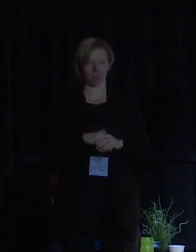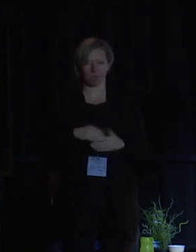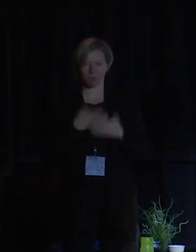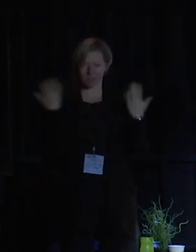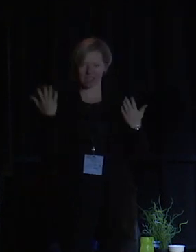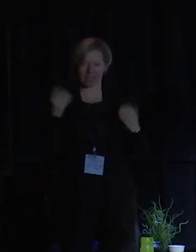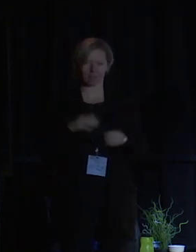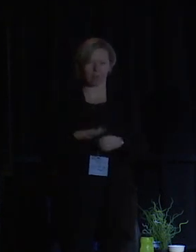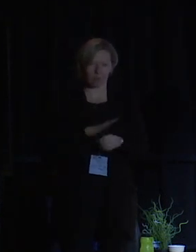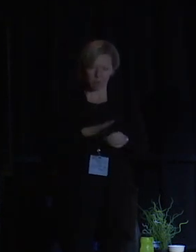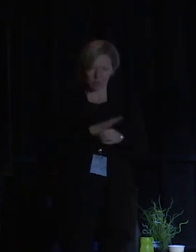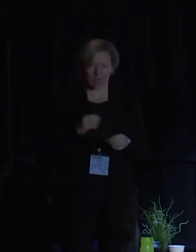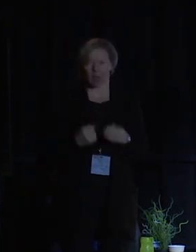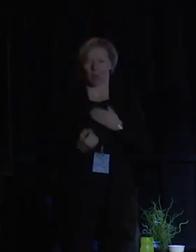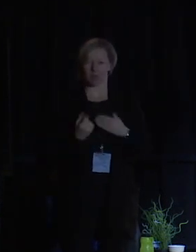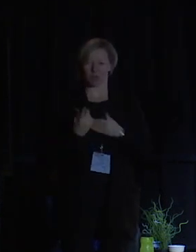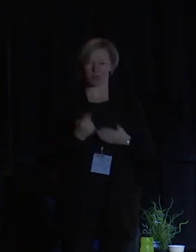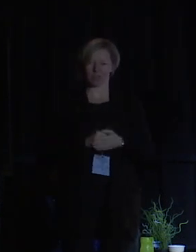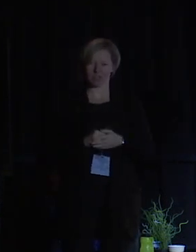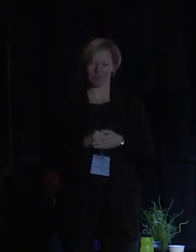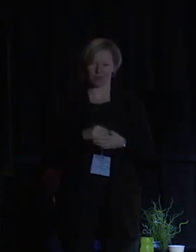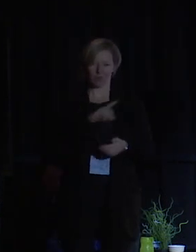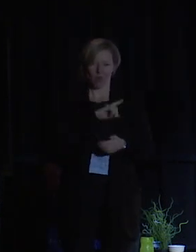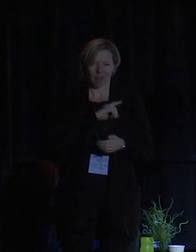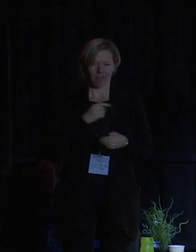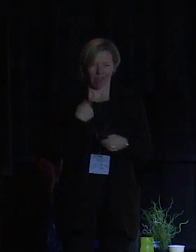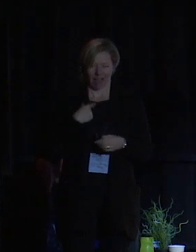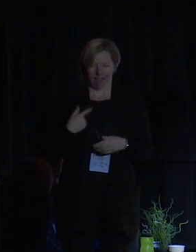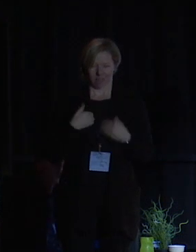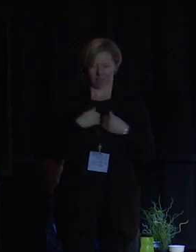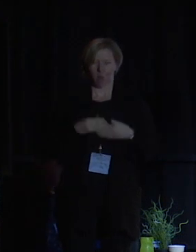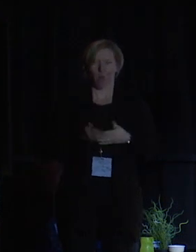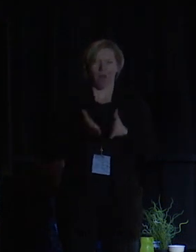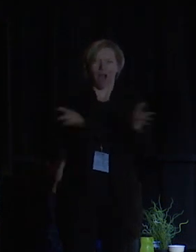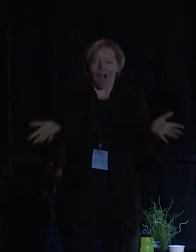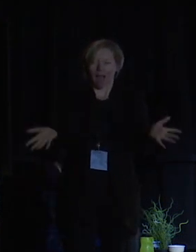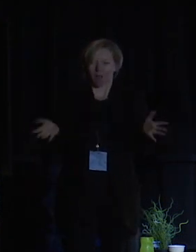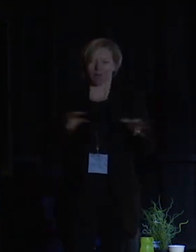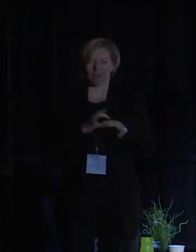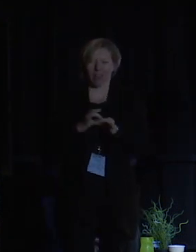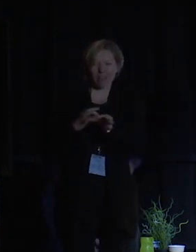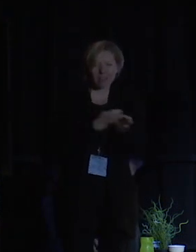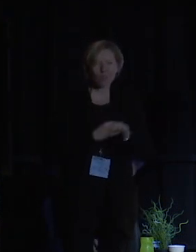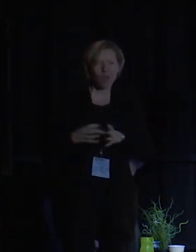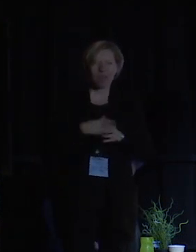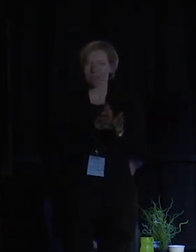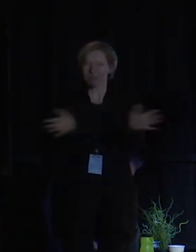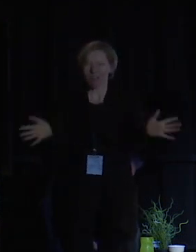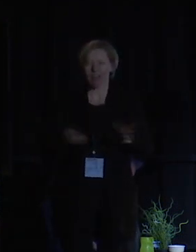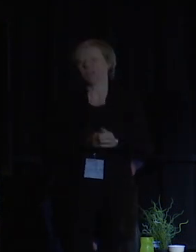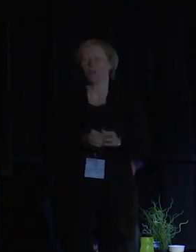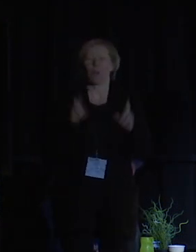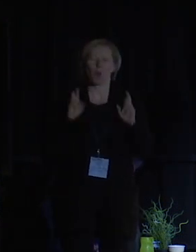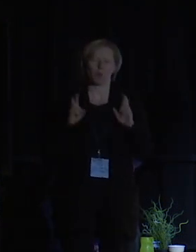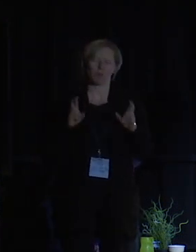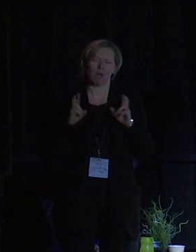us as a community, it's a really exciting opportunity to take something from Morecambe to the wider world. It's the first chance of doing that in a collective way. So we're really desperately kind of